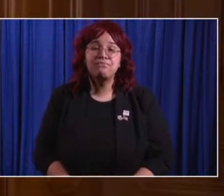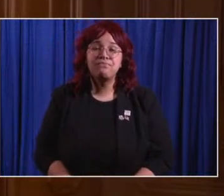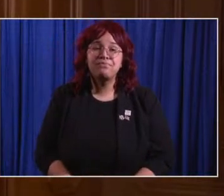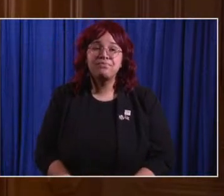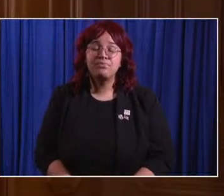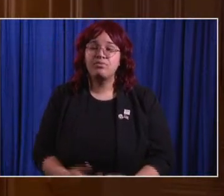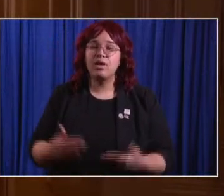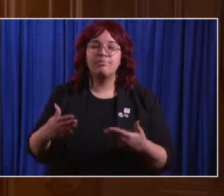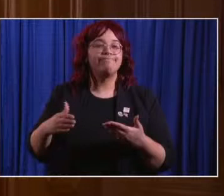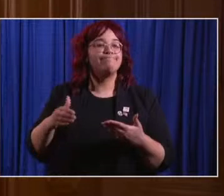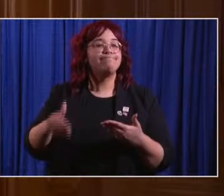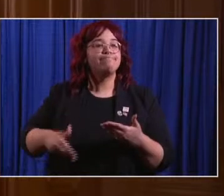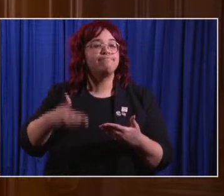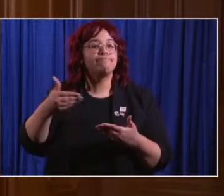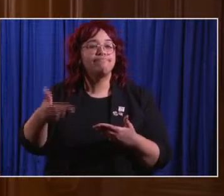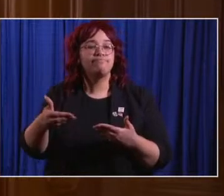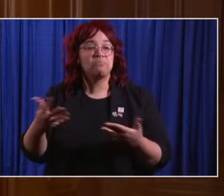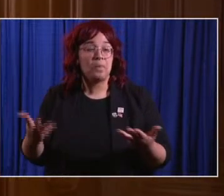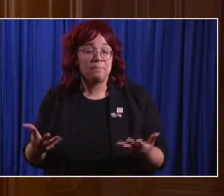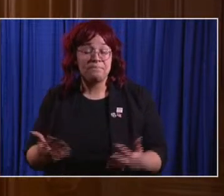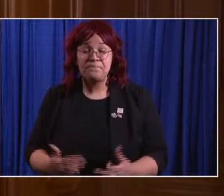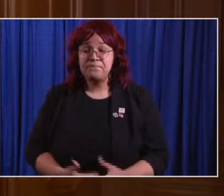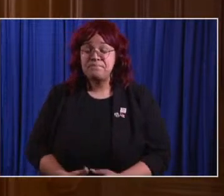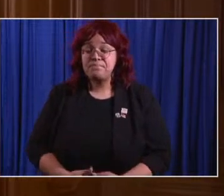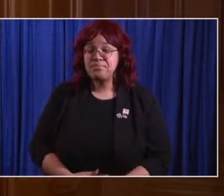at the next one, Eric.